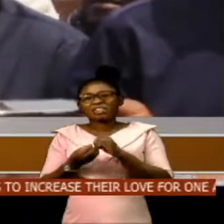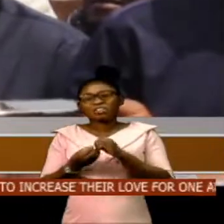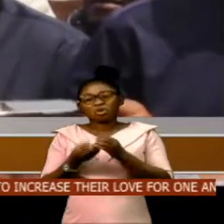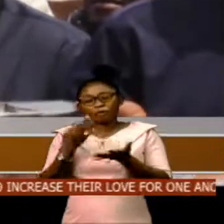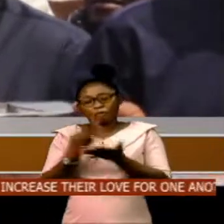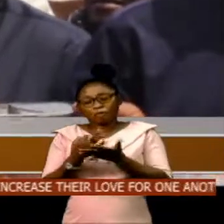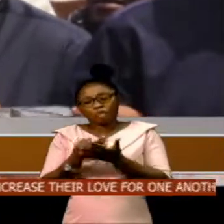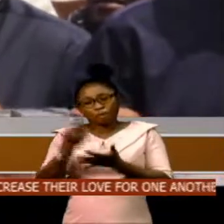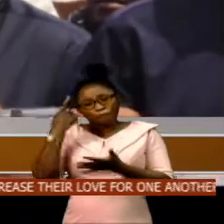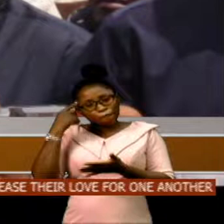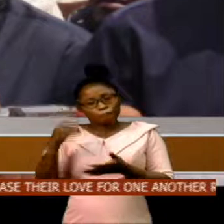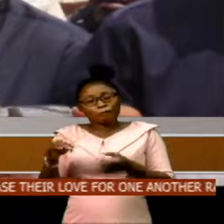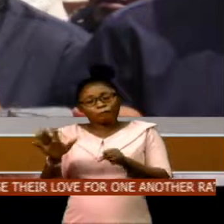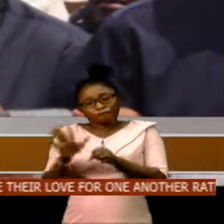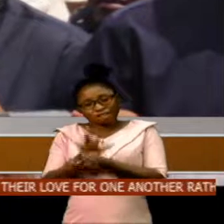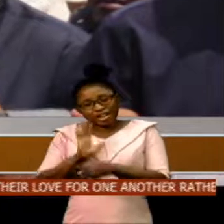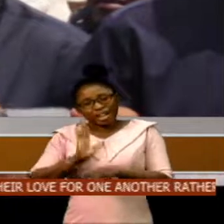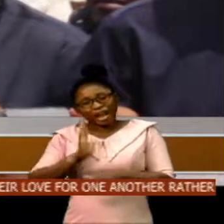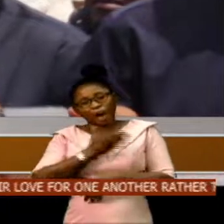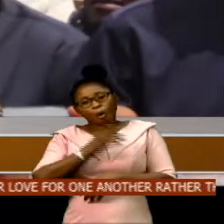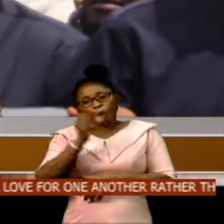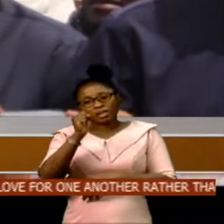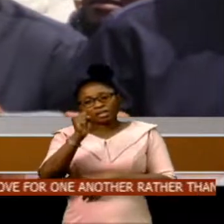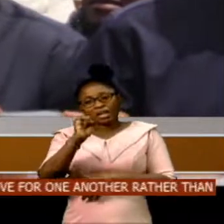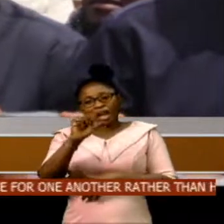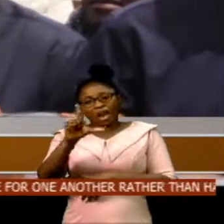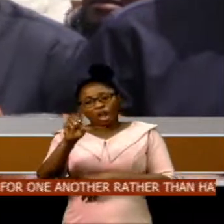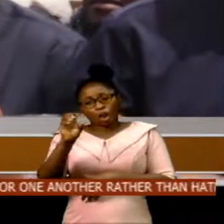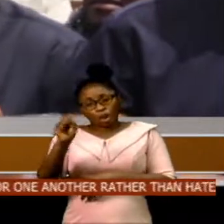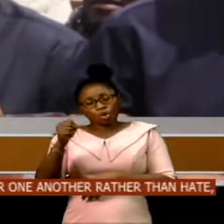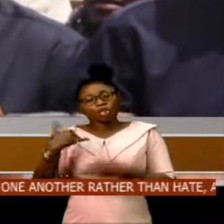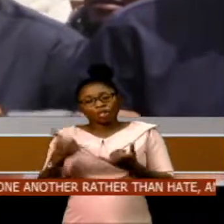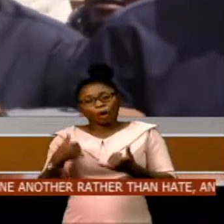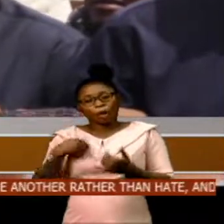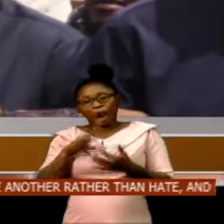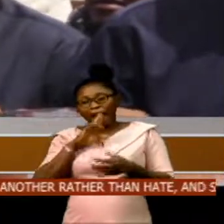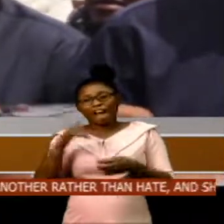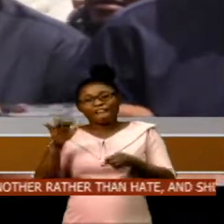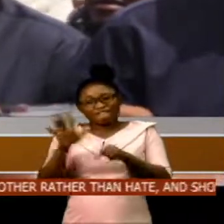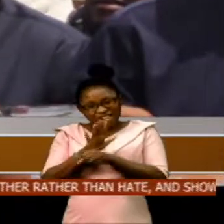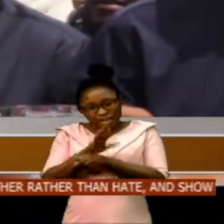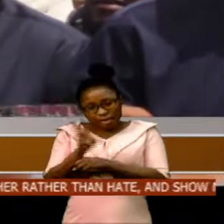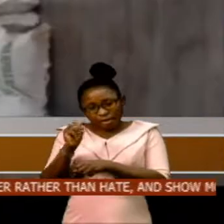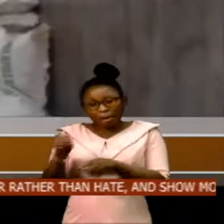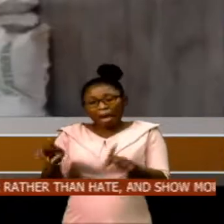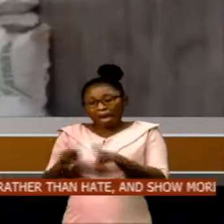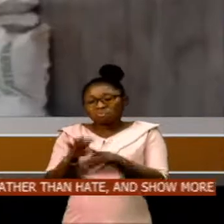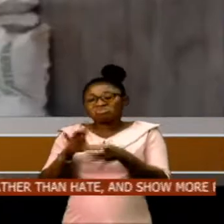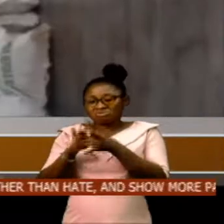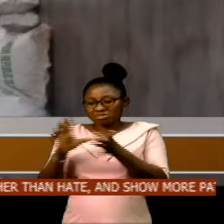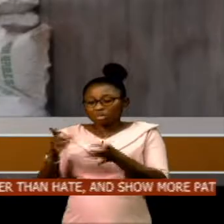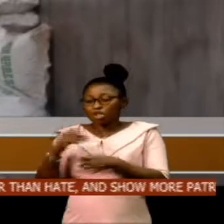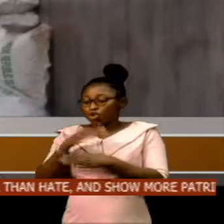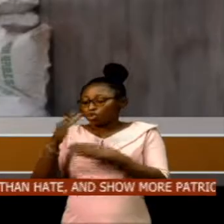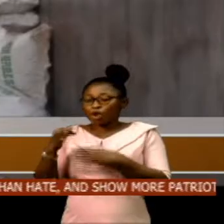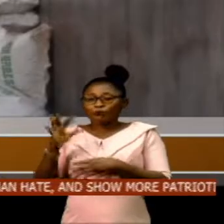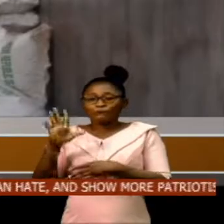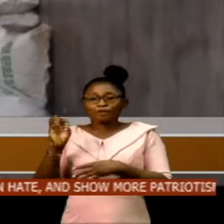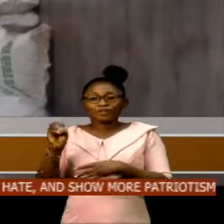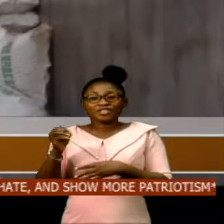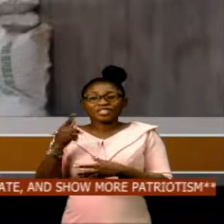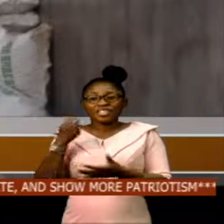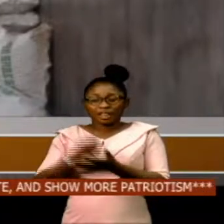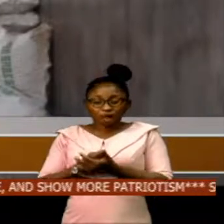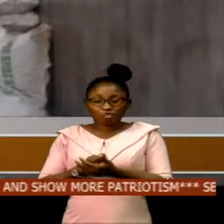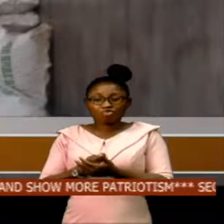additional funding for restocking our silos. We are currently restocking even as we are releasing. A total of